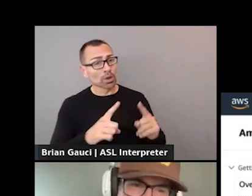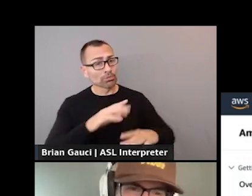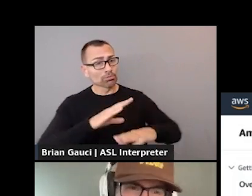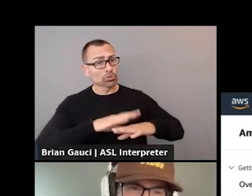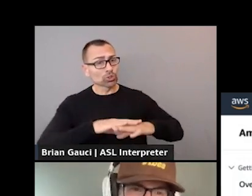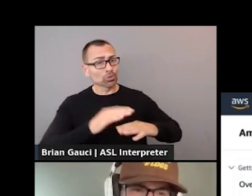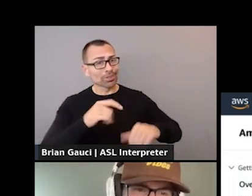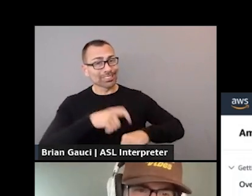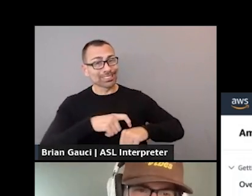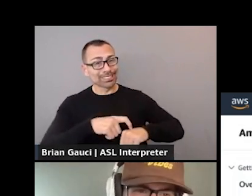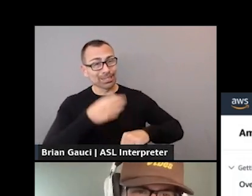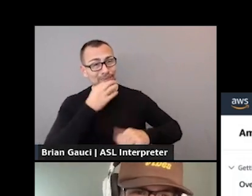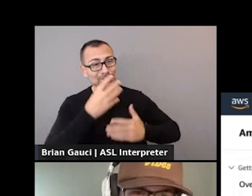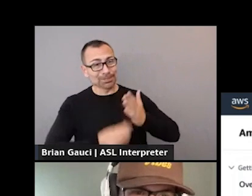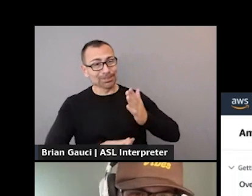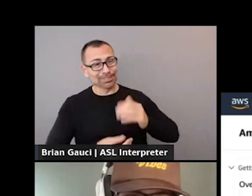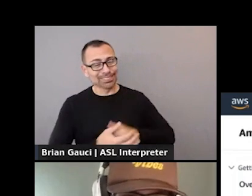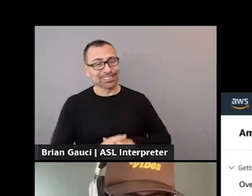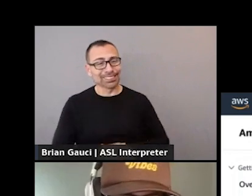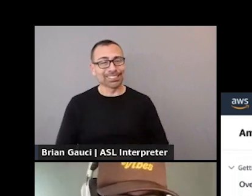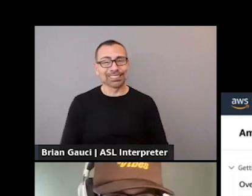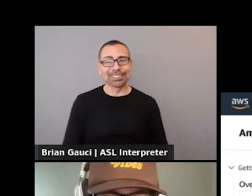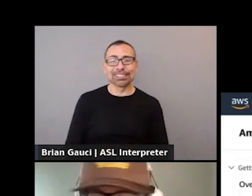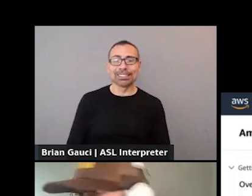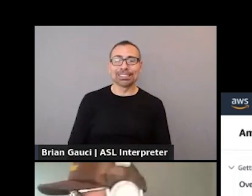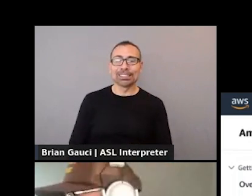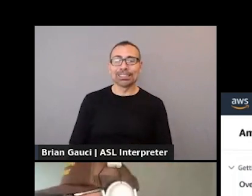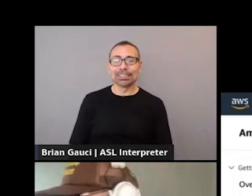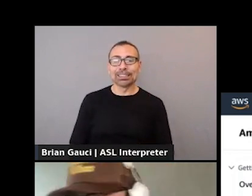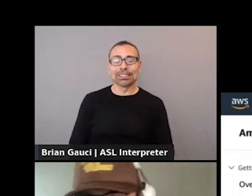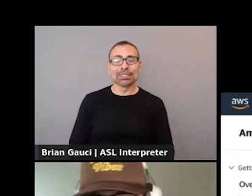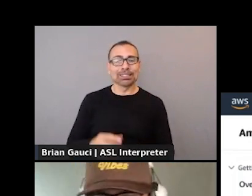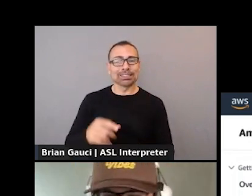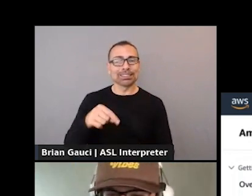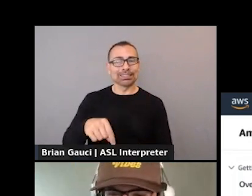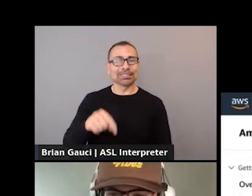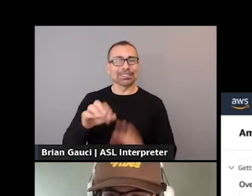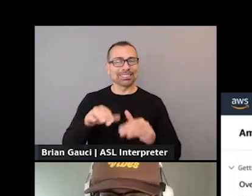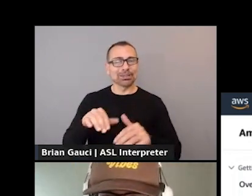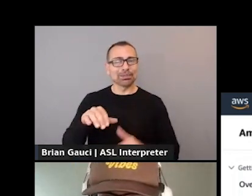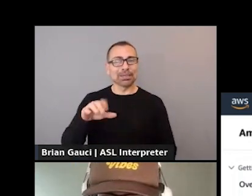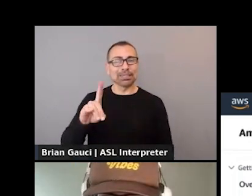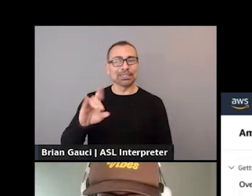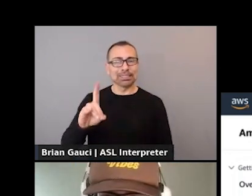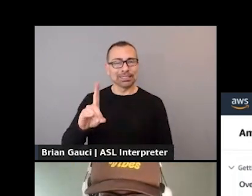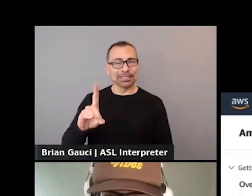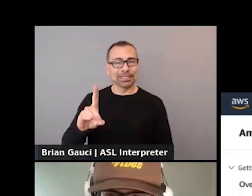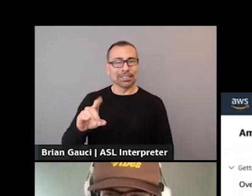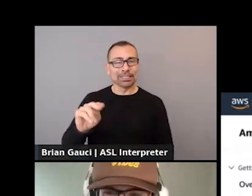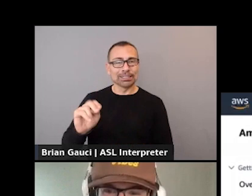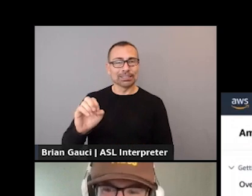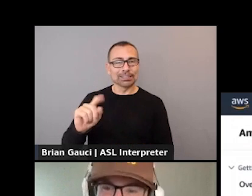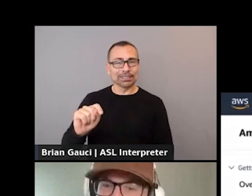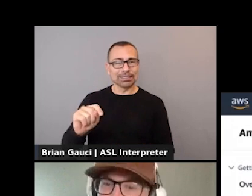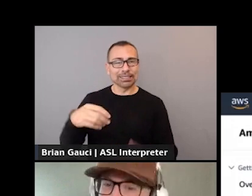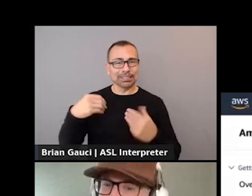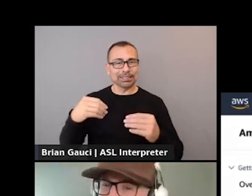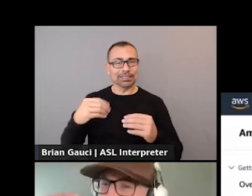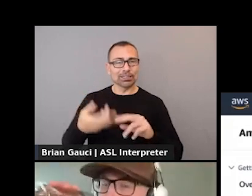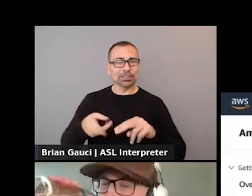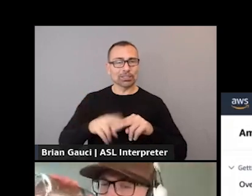and we believe you. Did net sales increase for Amazon in